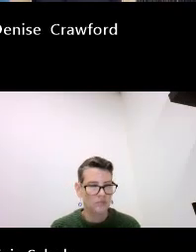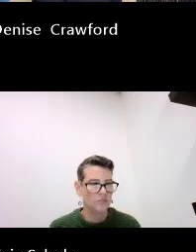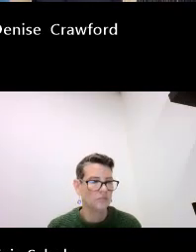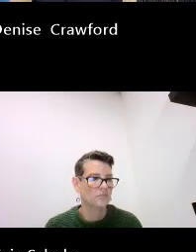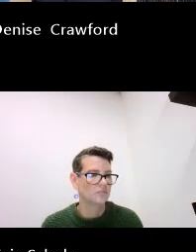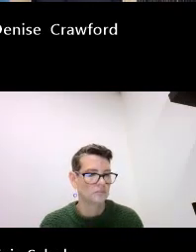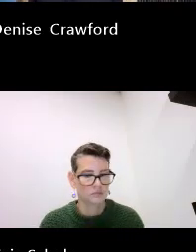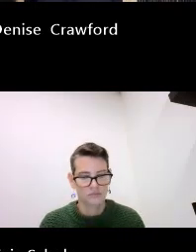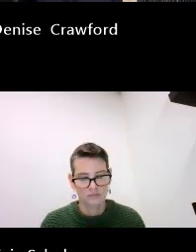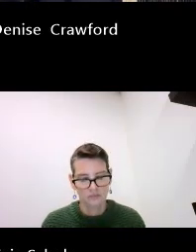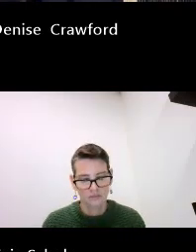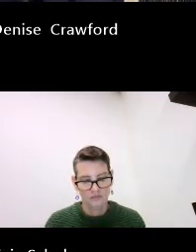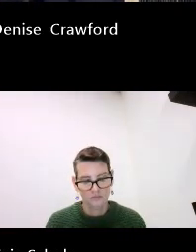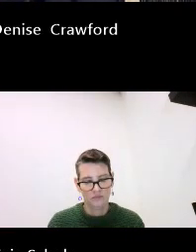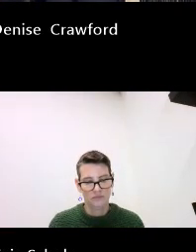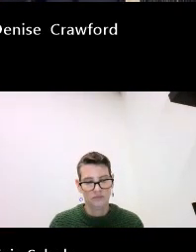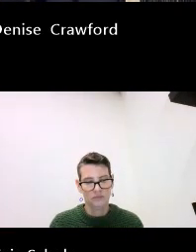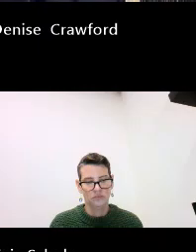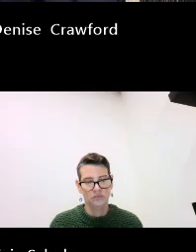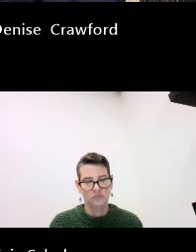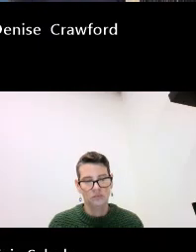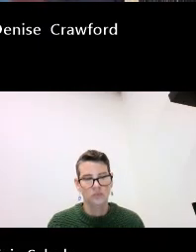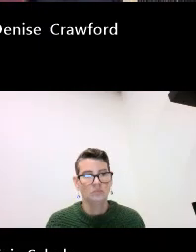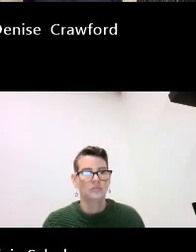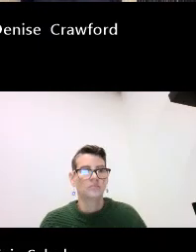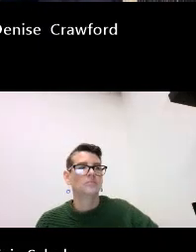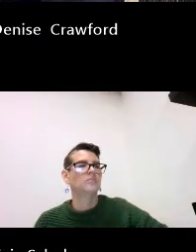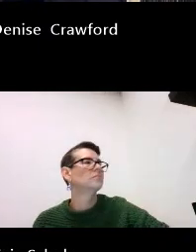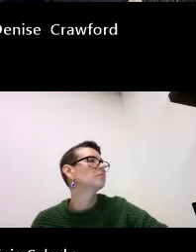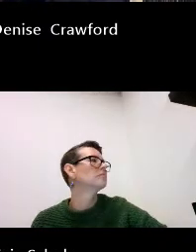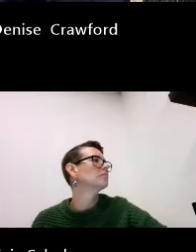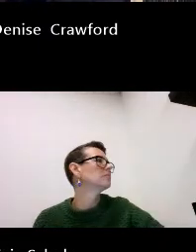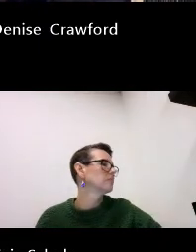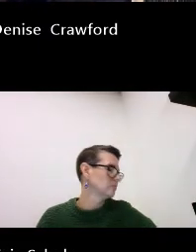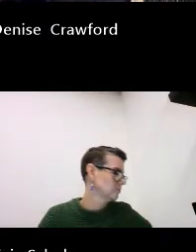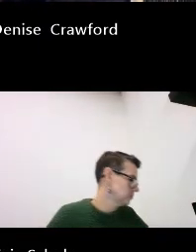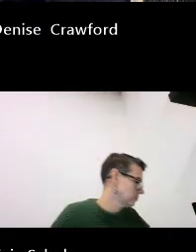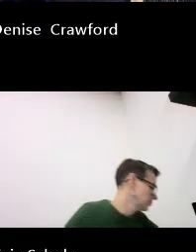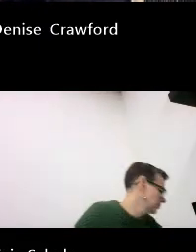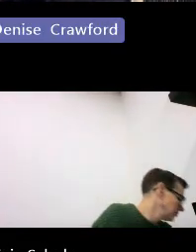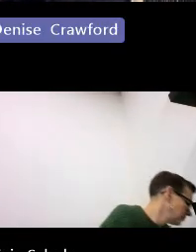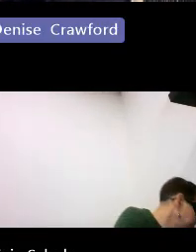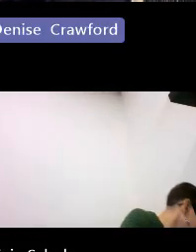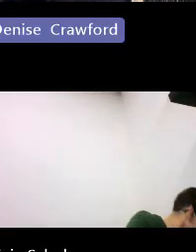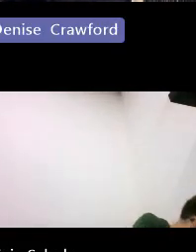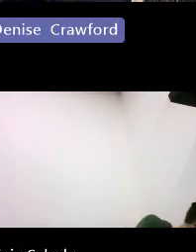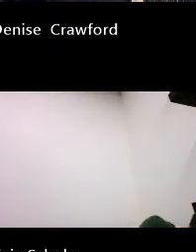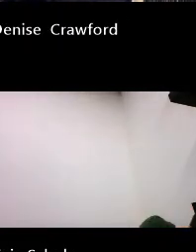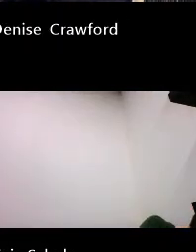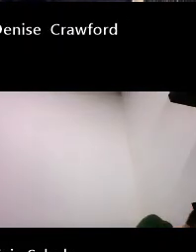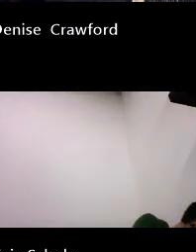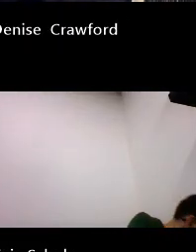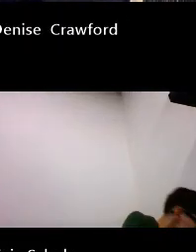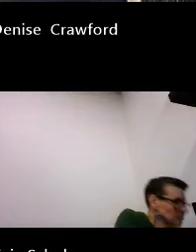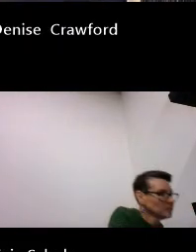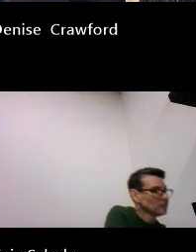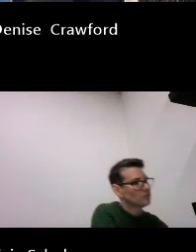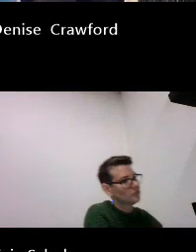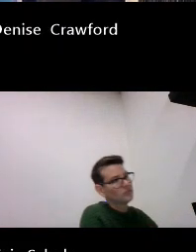Because if there's not, I will skip over the therapy services. Yes.